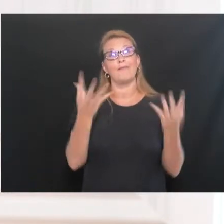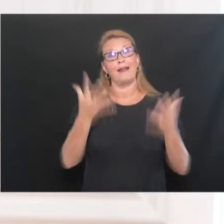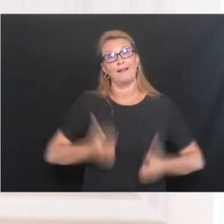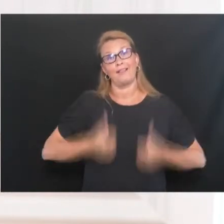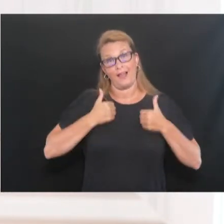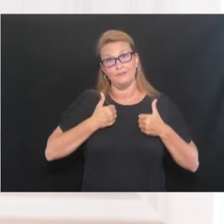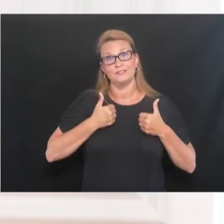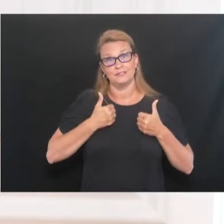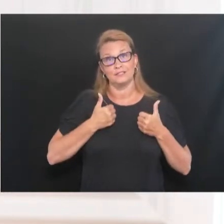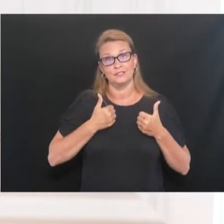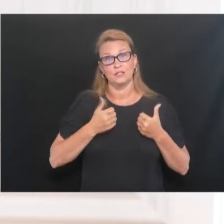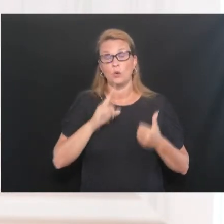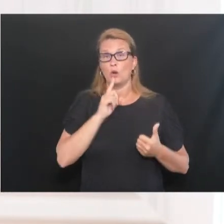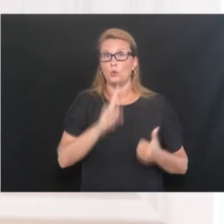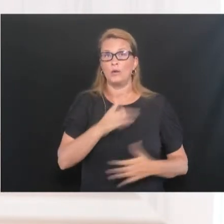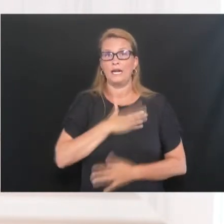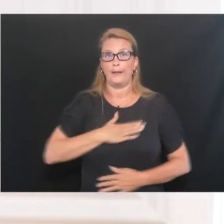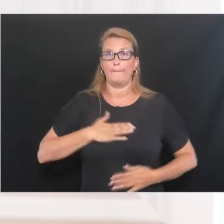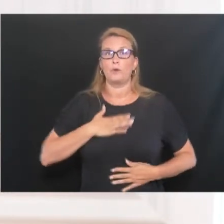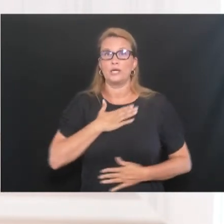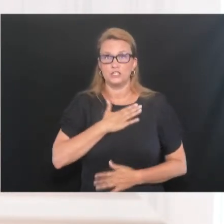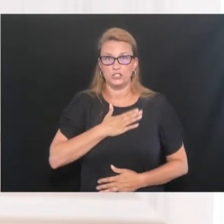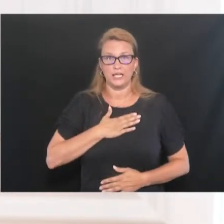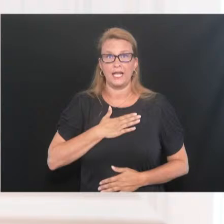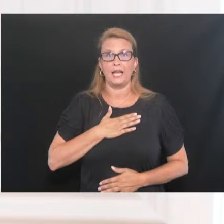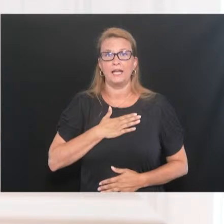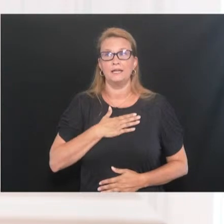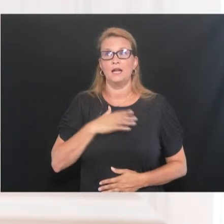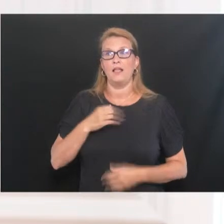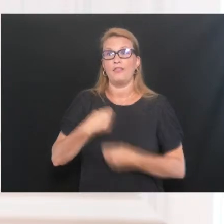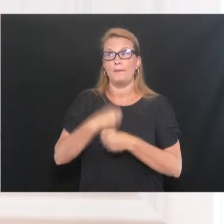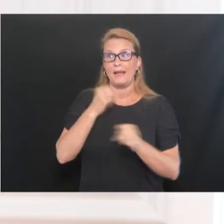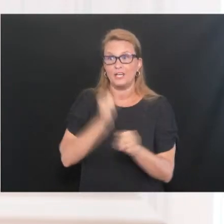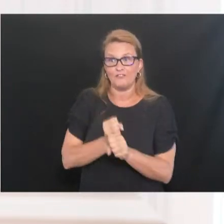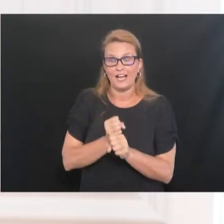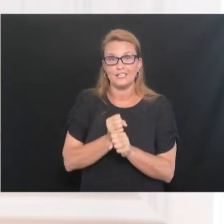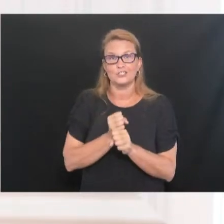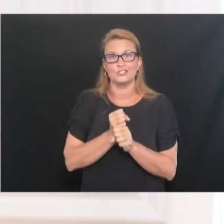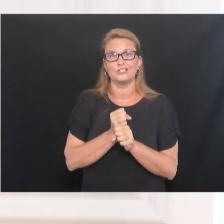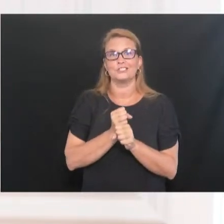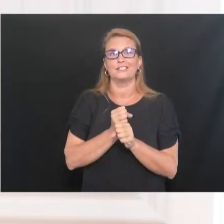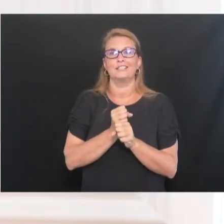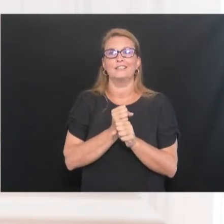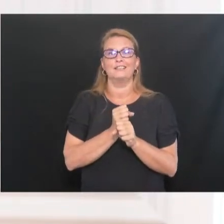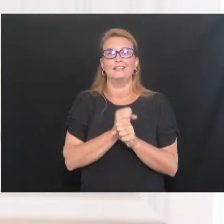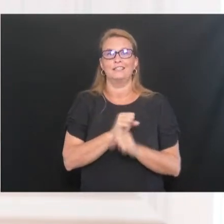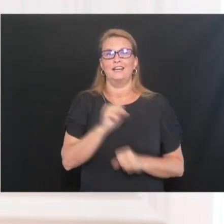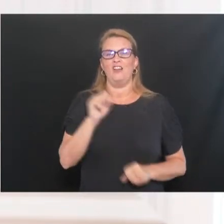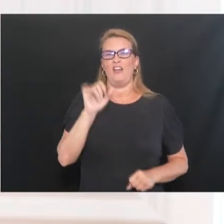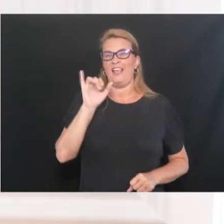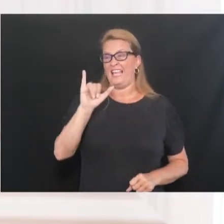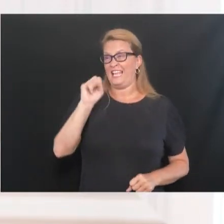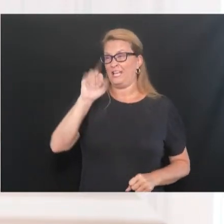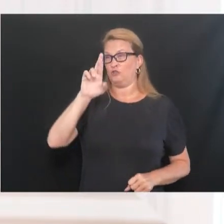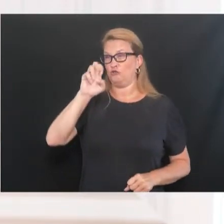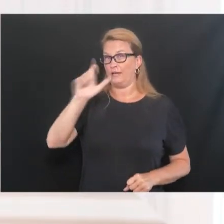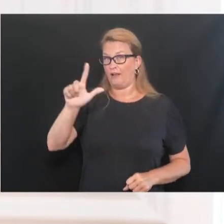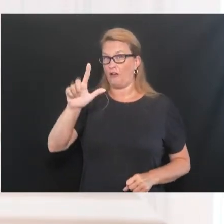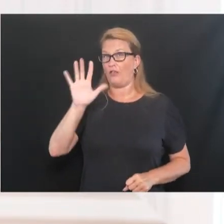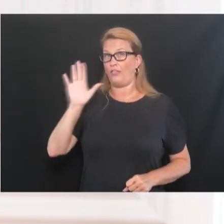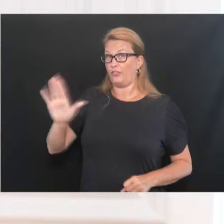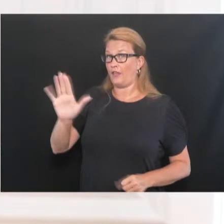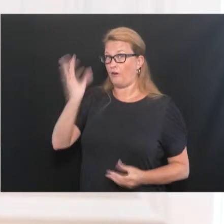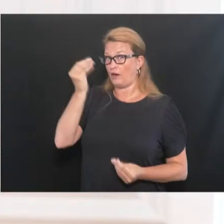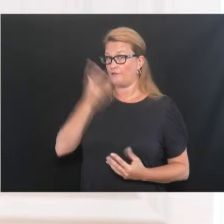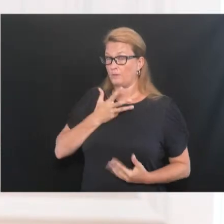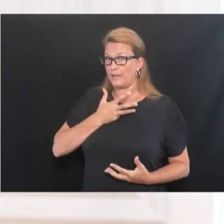we are deeply appreciative of all the vaccine manufacturers. But the data in Israel, which is really important,